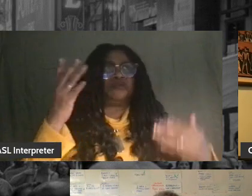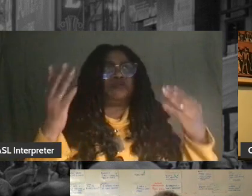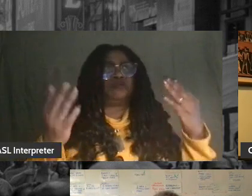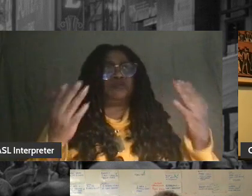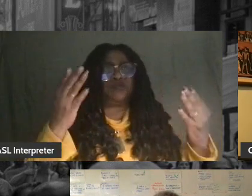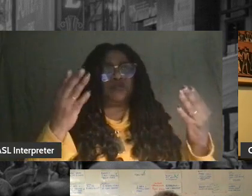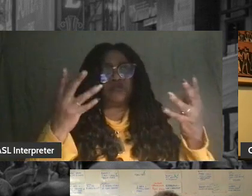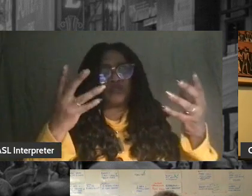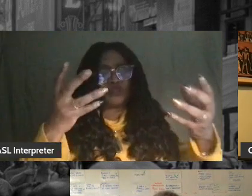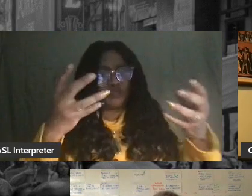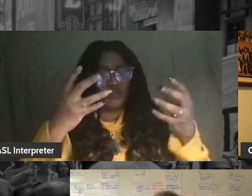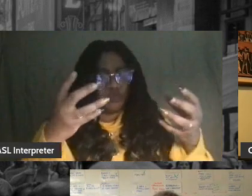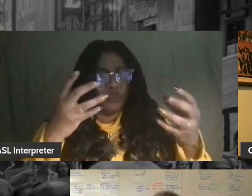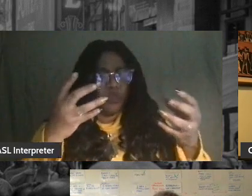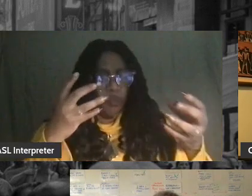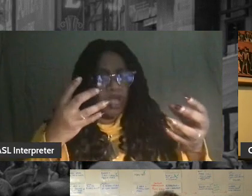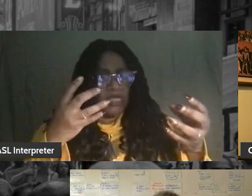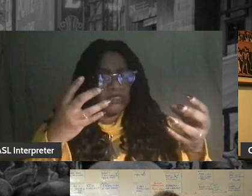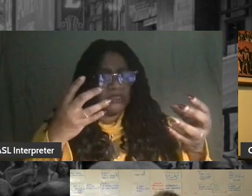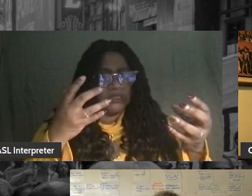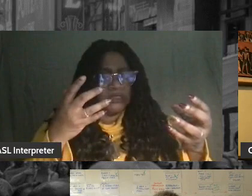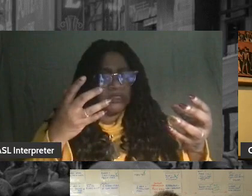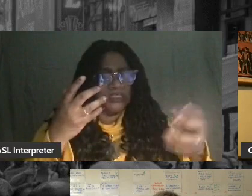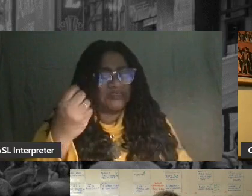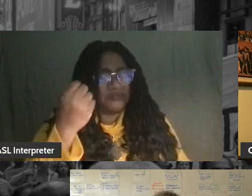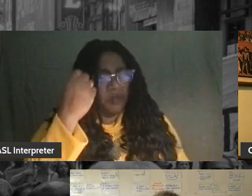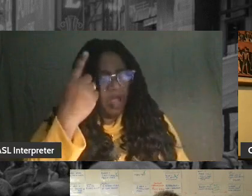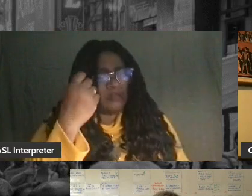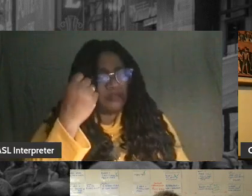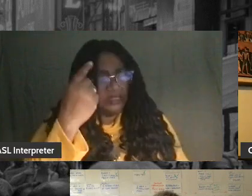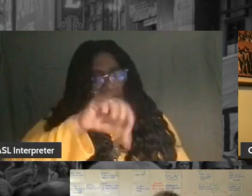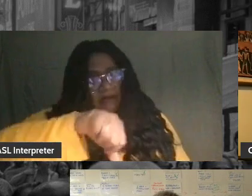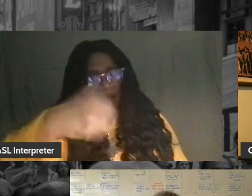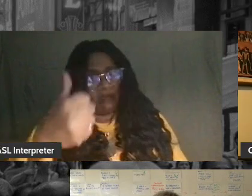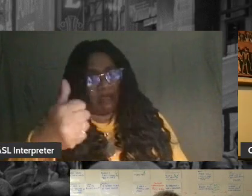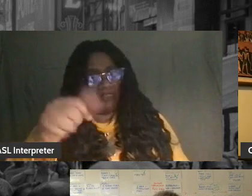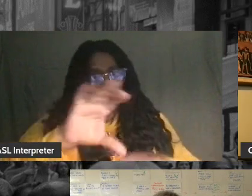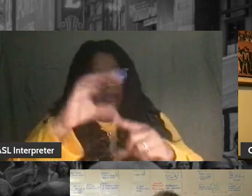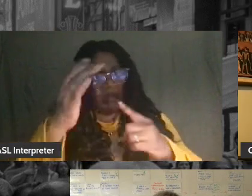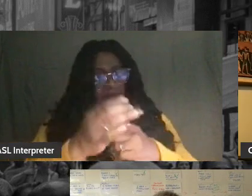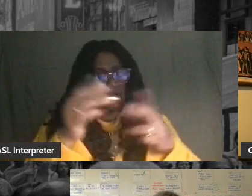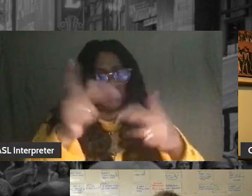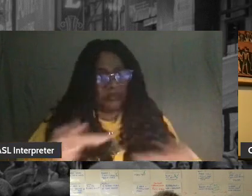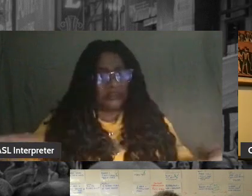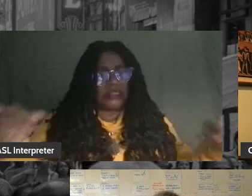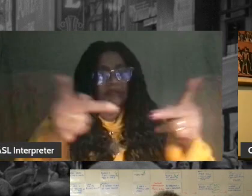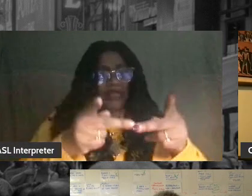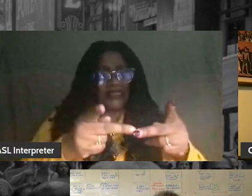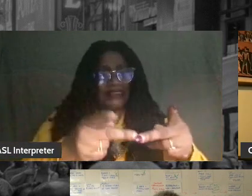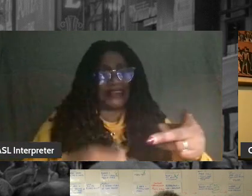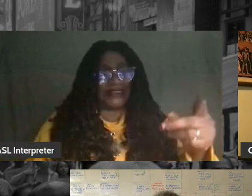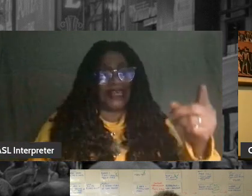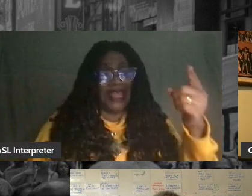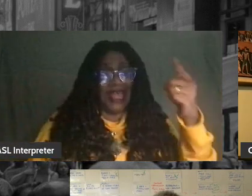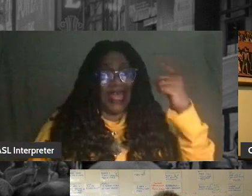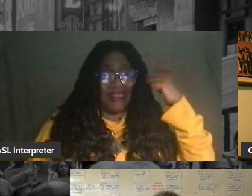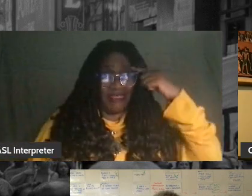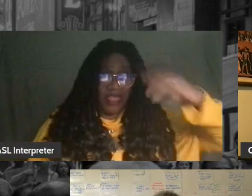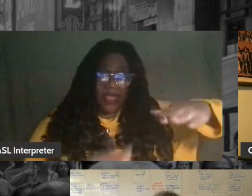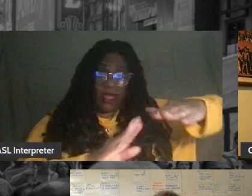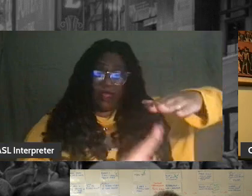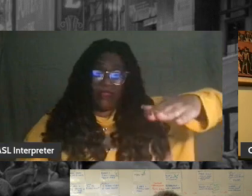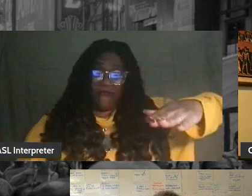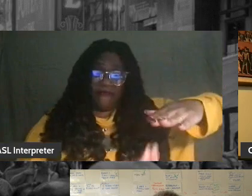to want to understand all of these other places. And I think the fundamentals